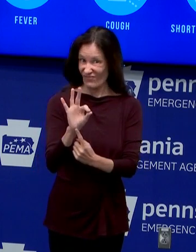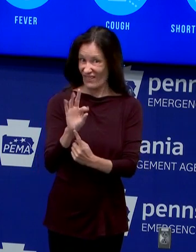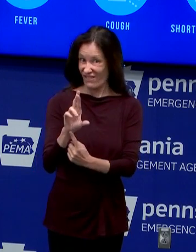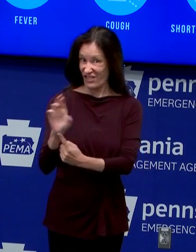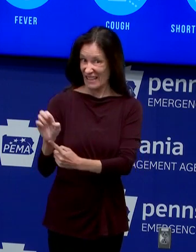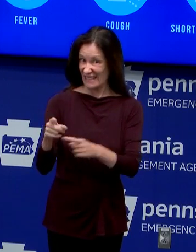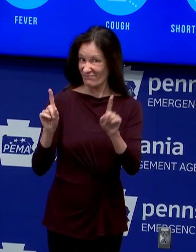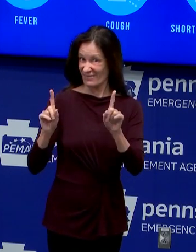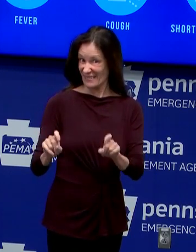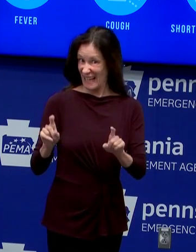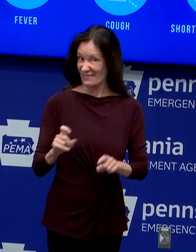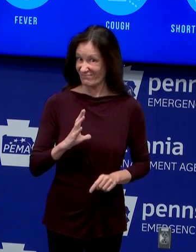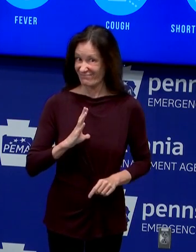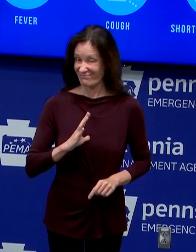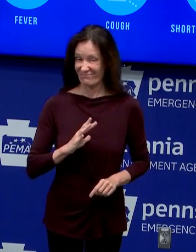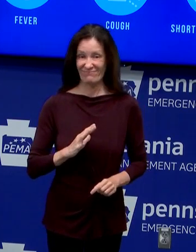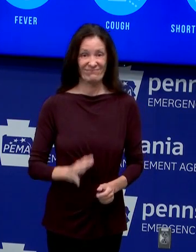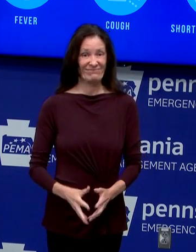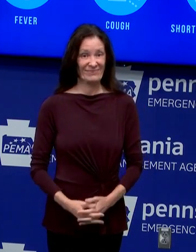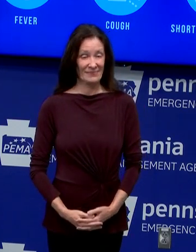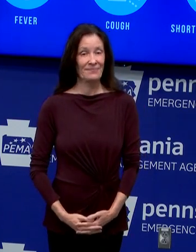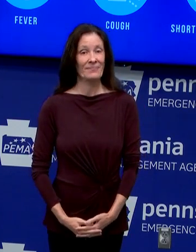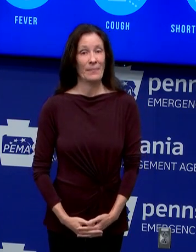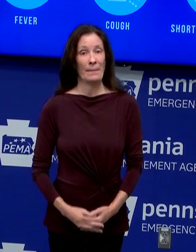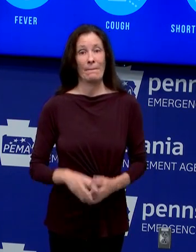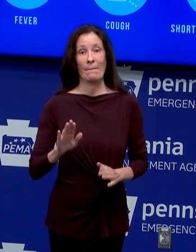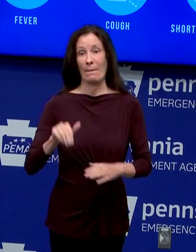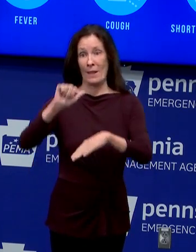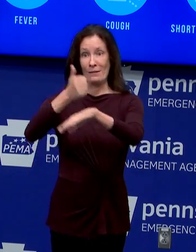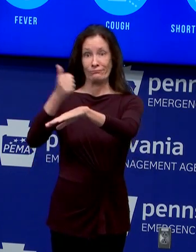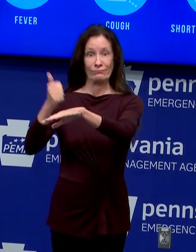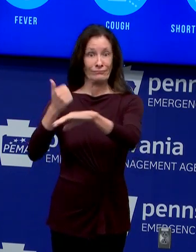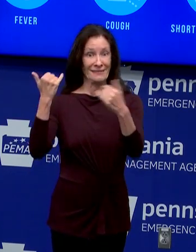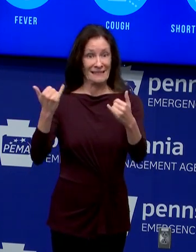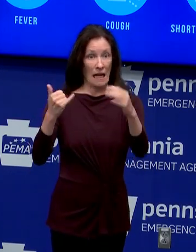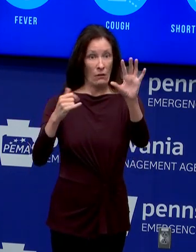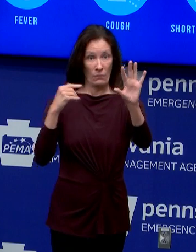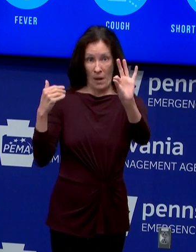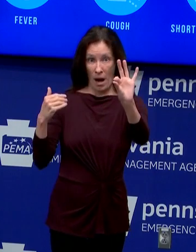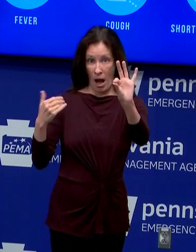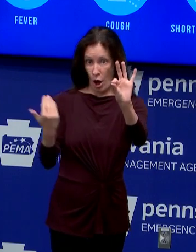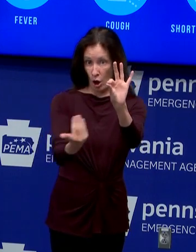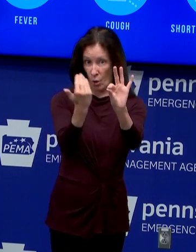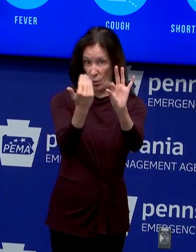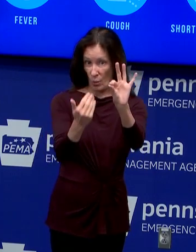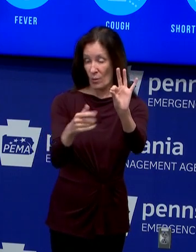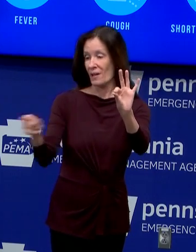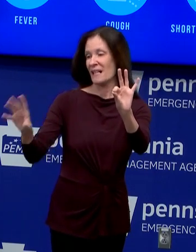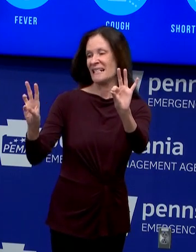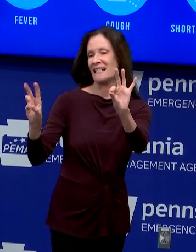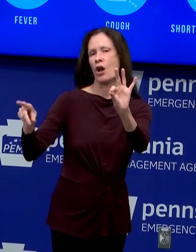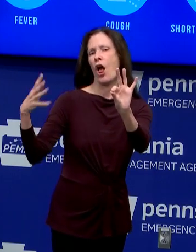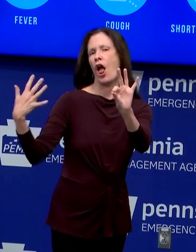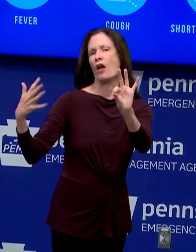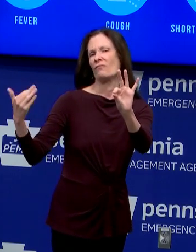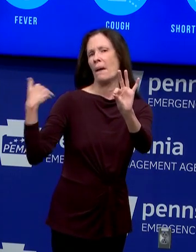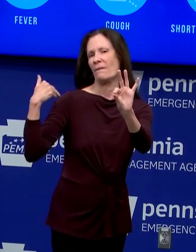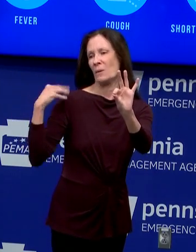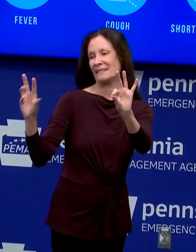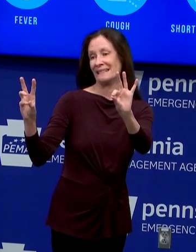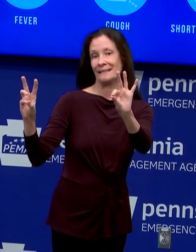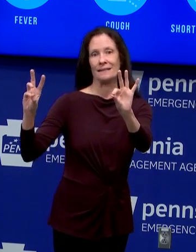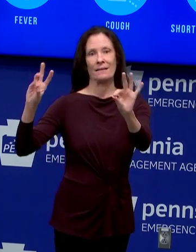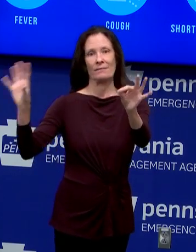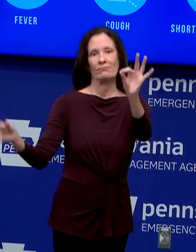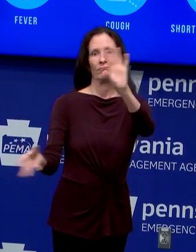sites. These new locations are in addition to the 6 testing sites that Rite Aid has already established across the